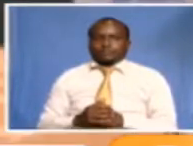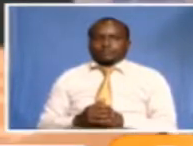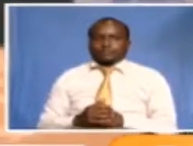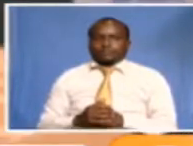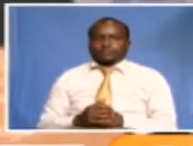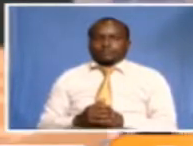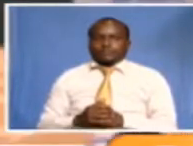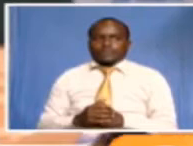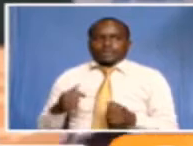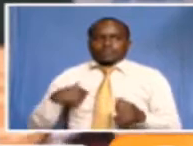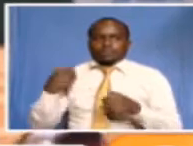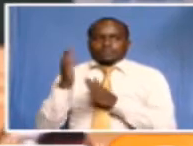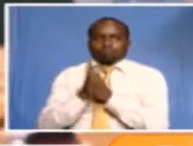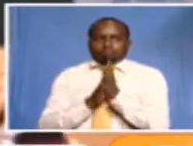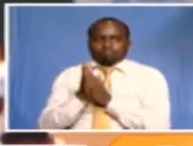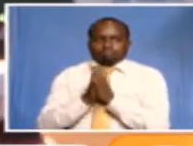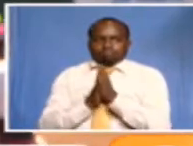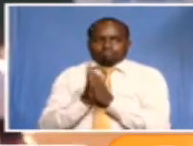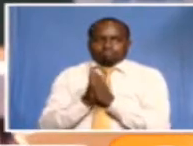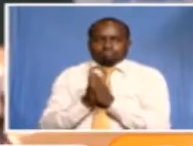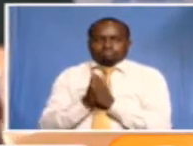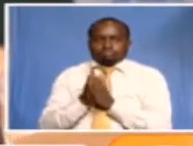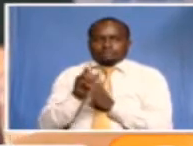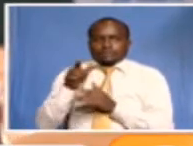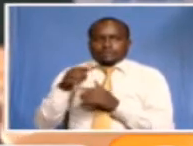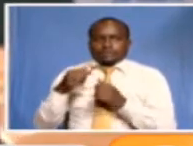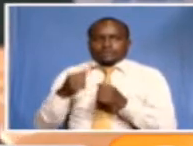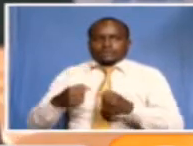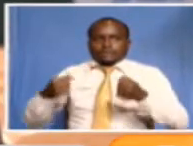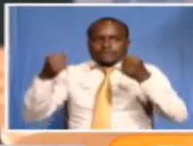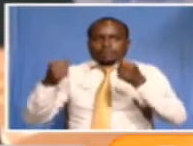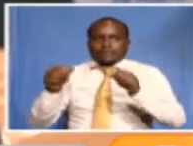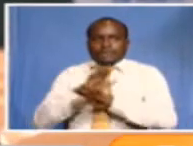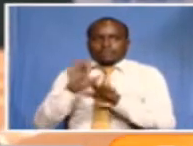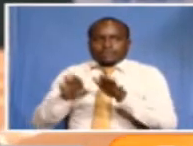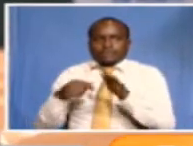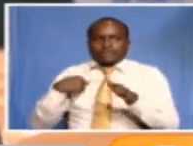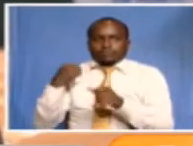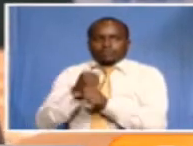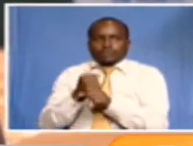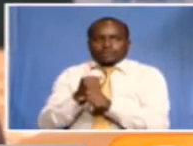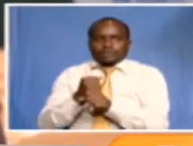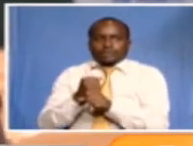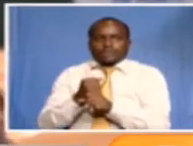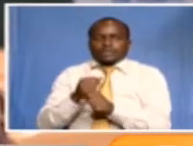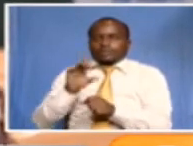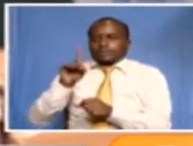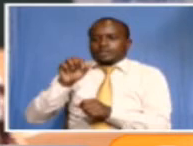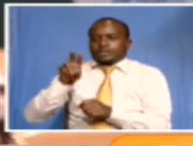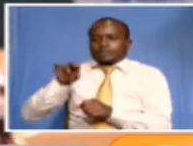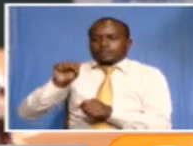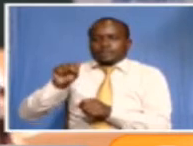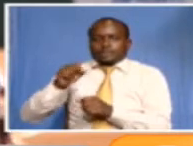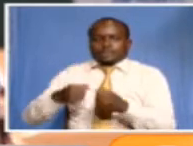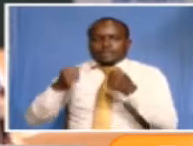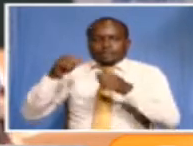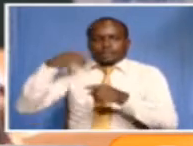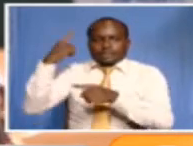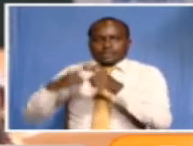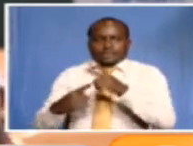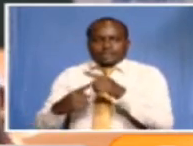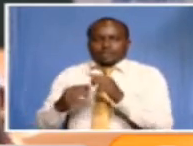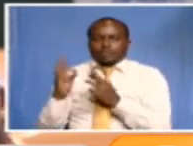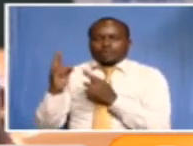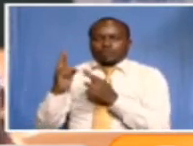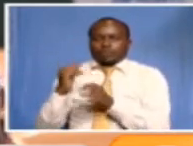I'm really looking forward to Davis Cup. Everything I'm doing right now is preparation for Davis Cup next year. So I really hope I'm going to do well in this